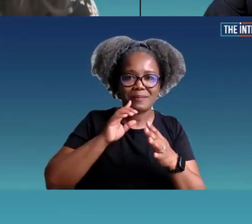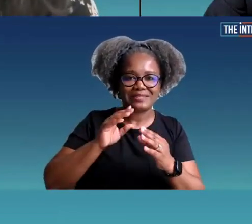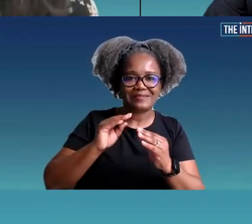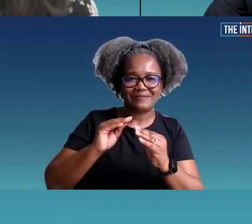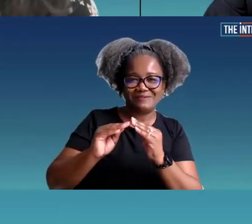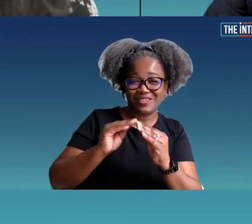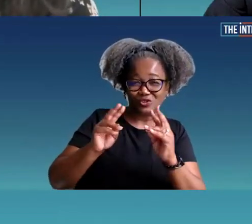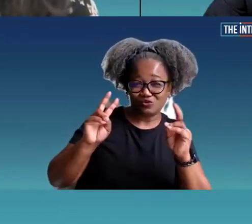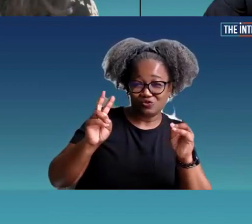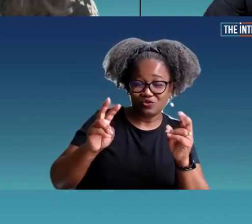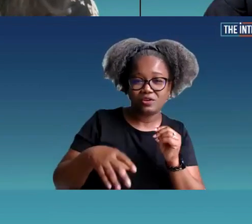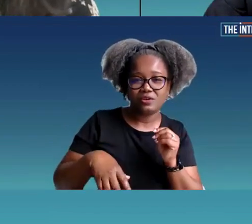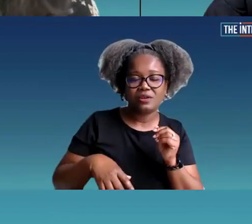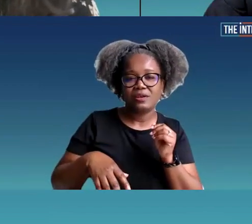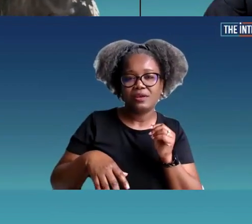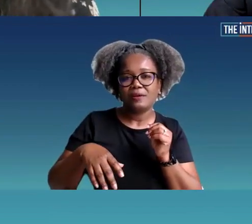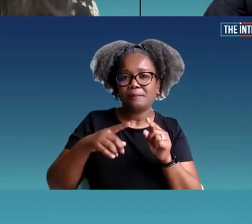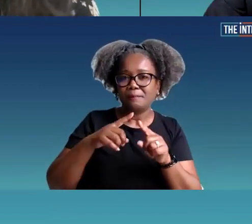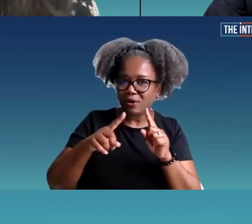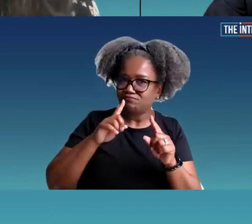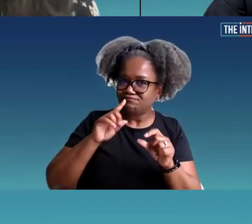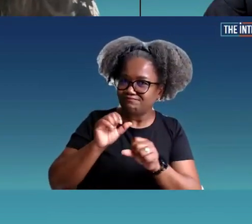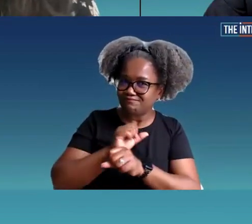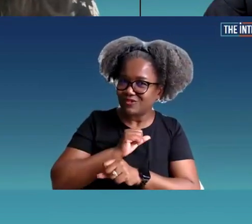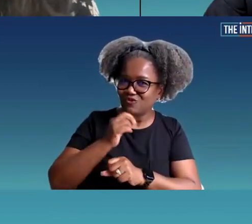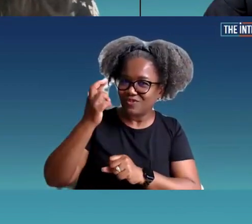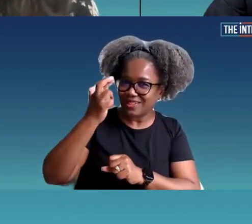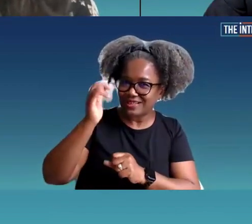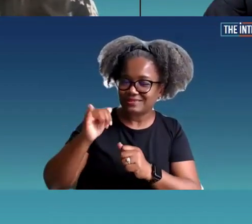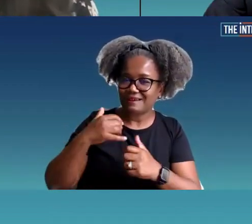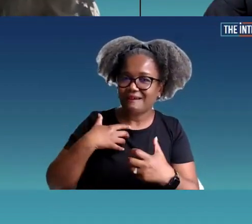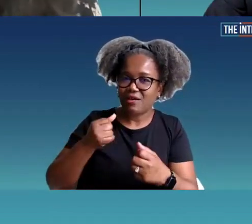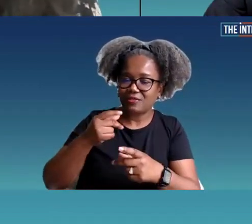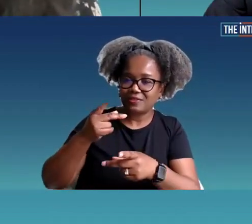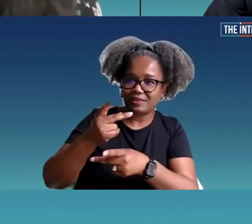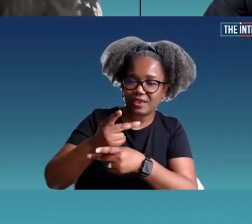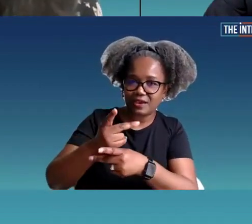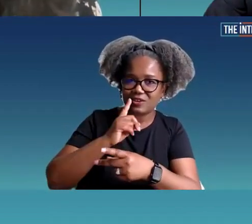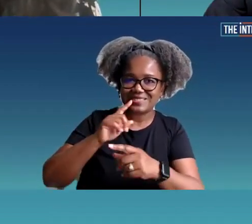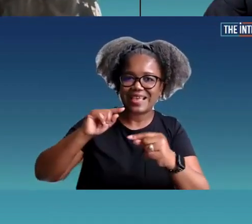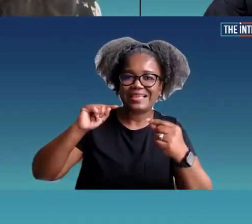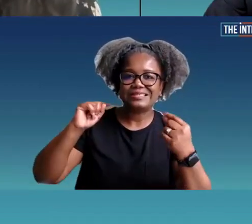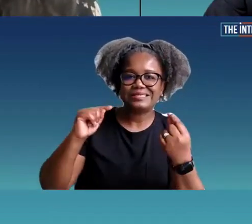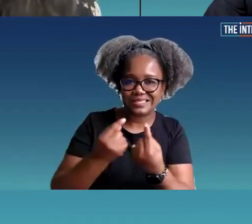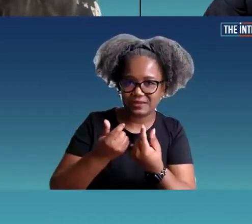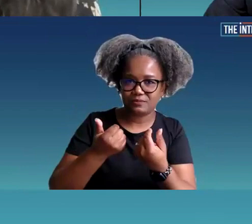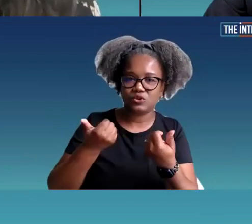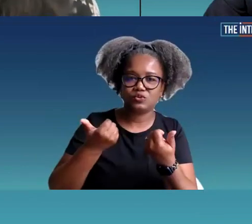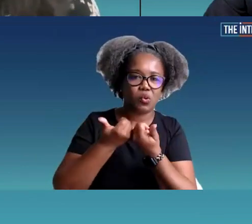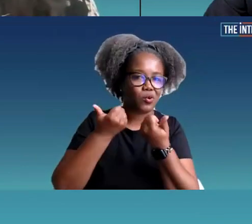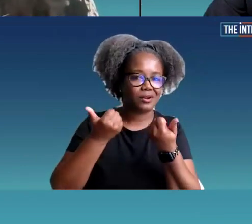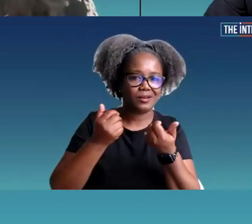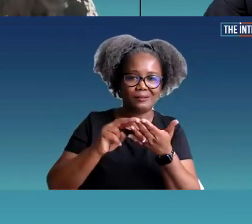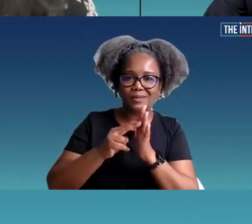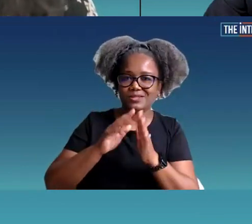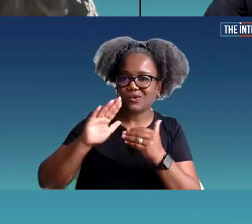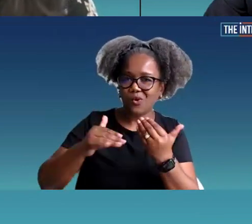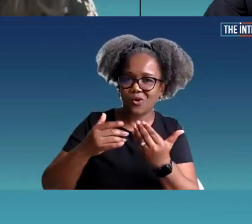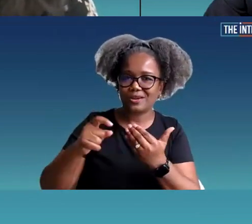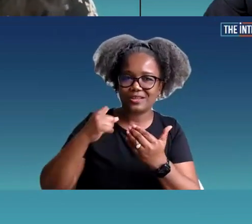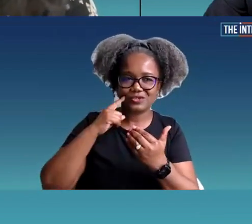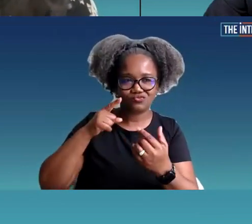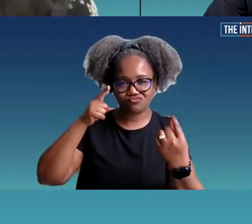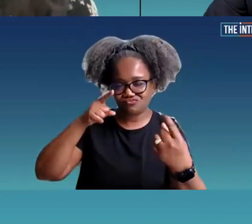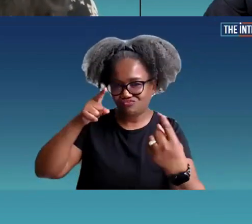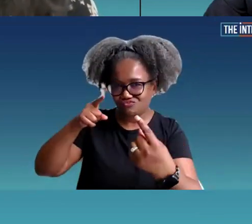responsible. A lot of times we point at different actors in the healthcare system and we can say, oh, you didn't do this right, or you didn't do